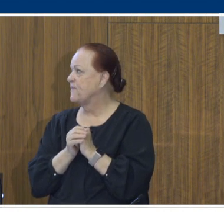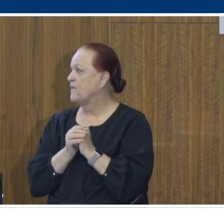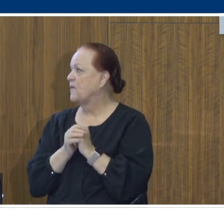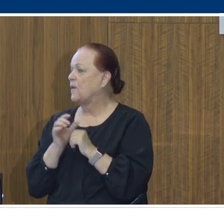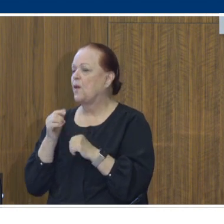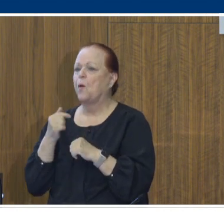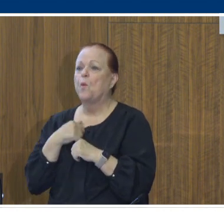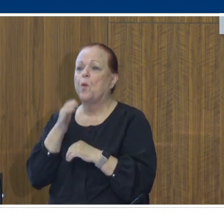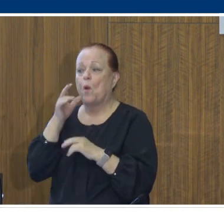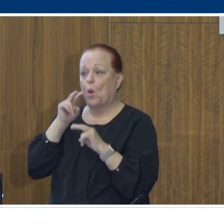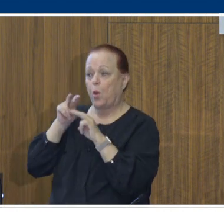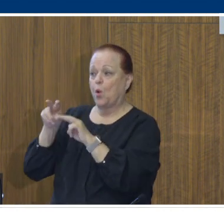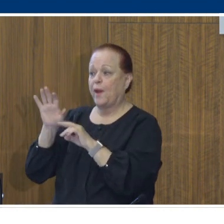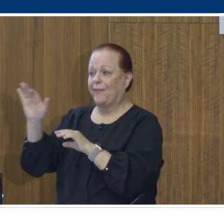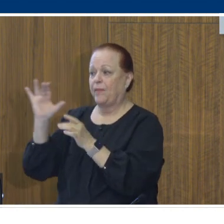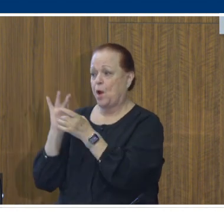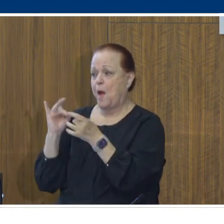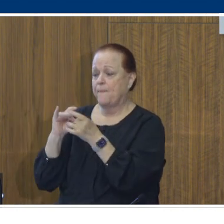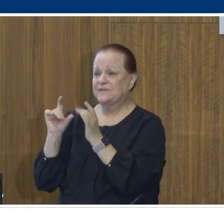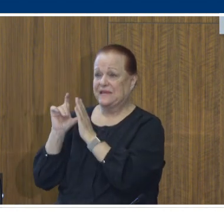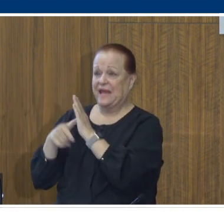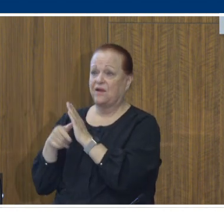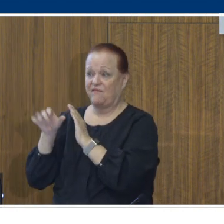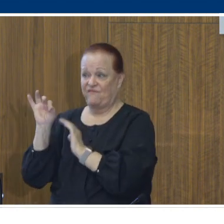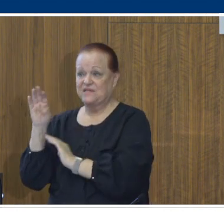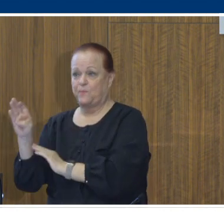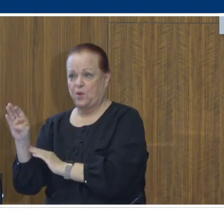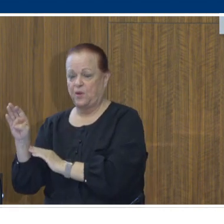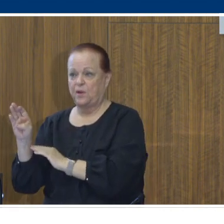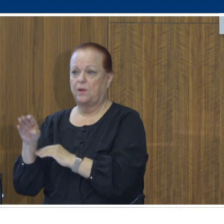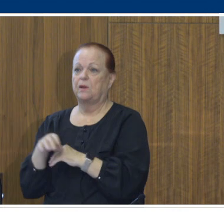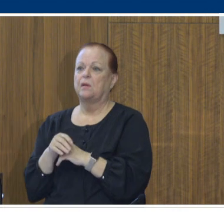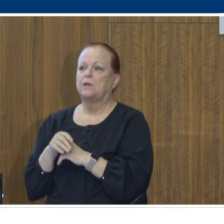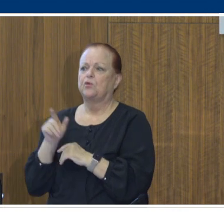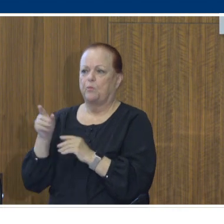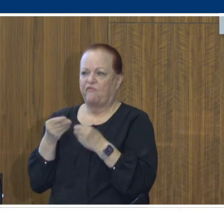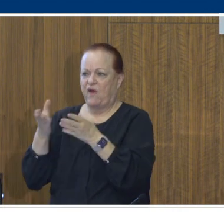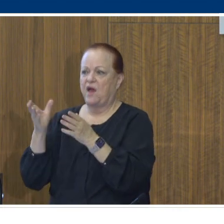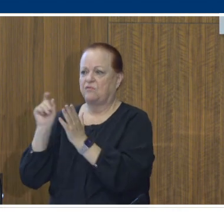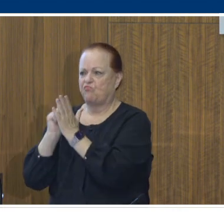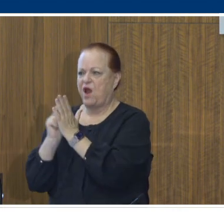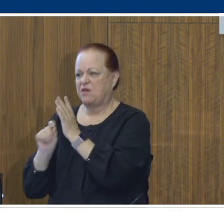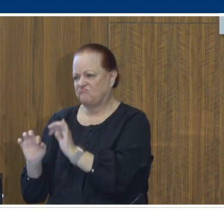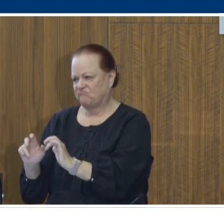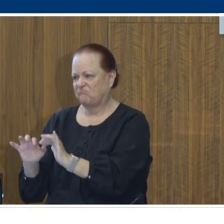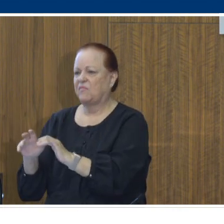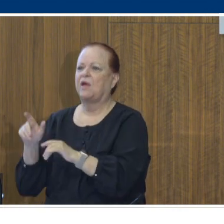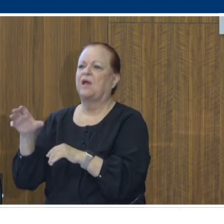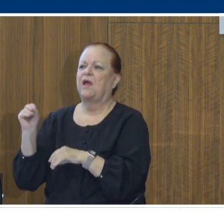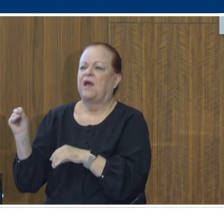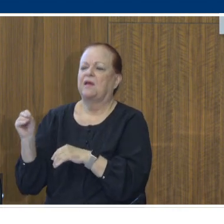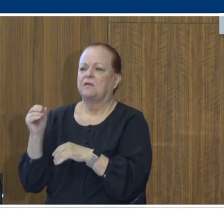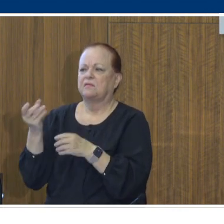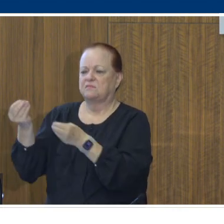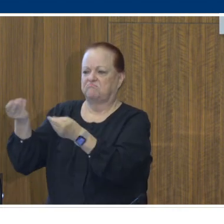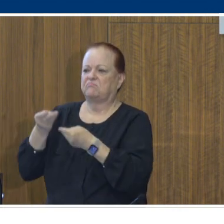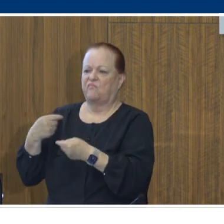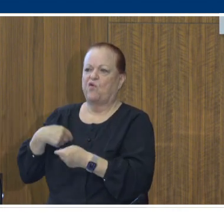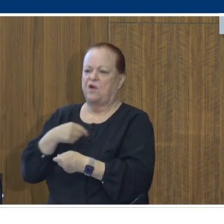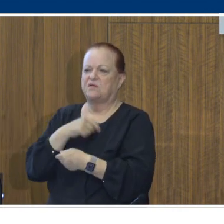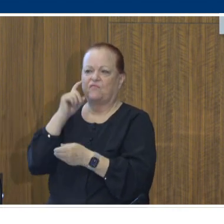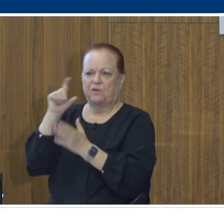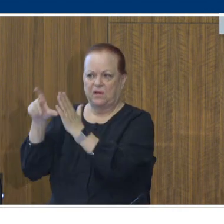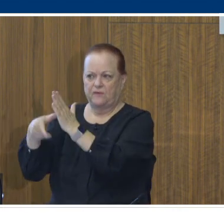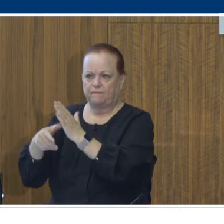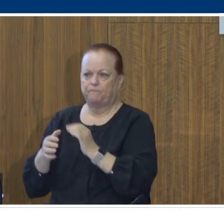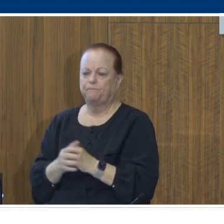we will look at the comments later. So we ask that people provide their comments in writing after the fact, should they have any questions or comments. And so with